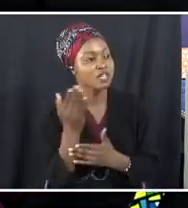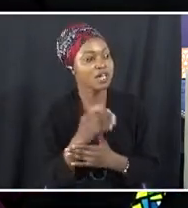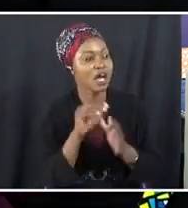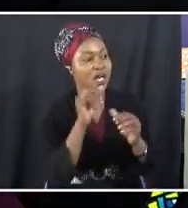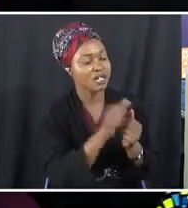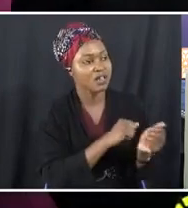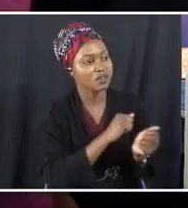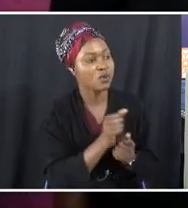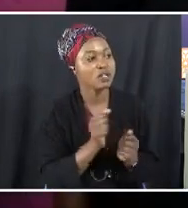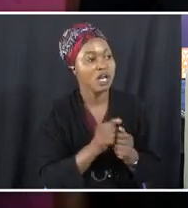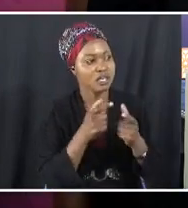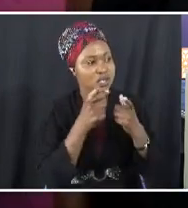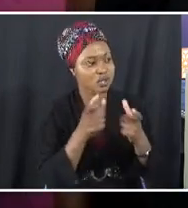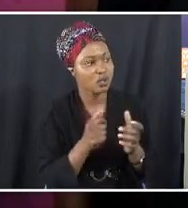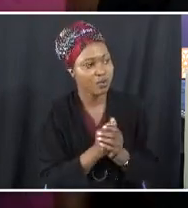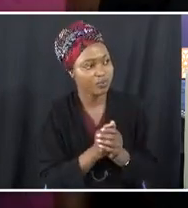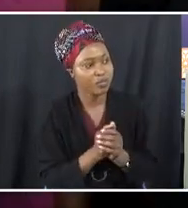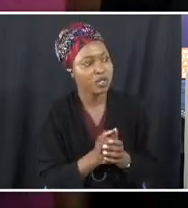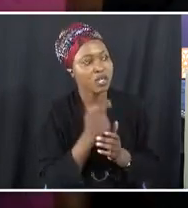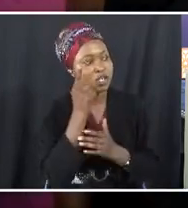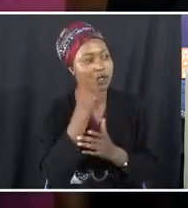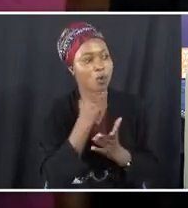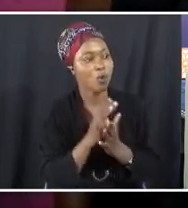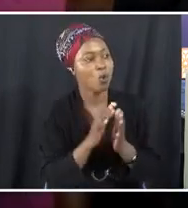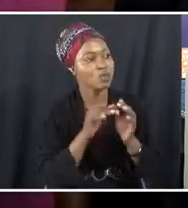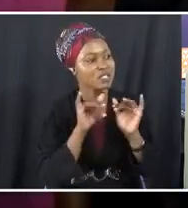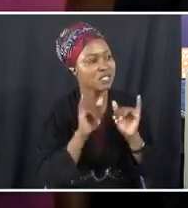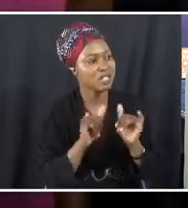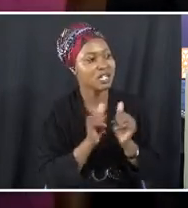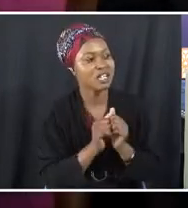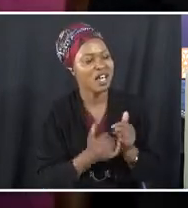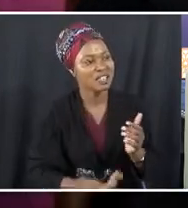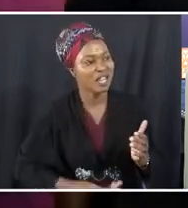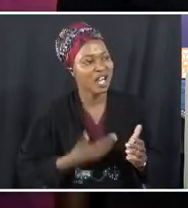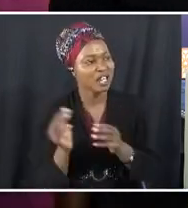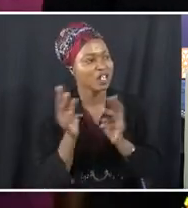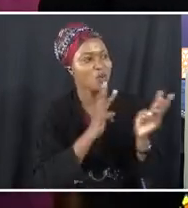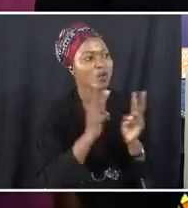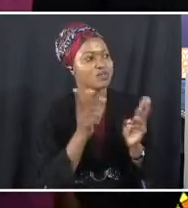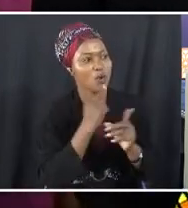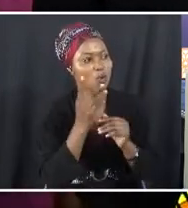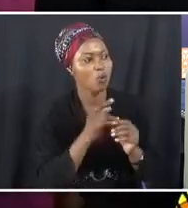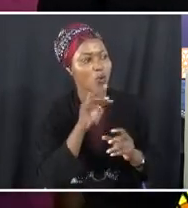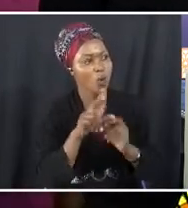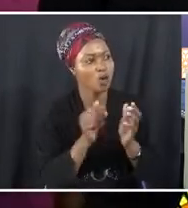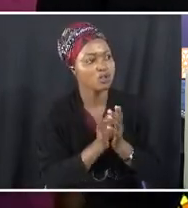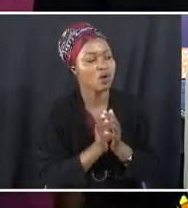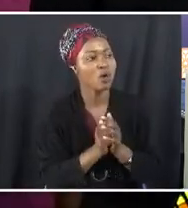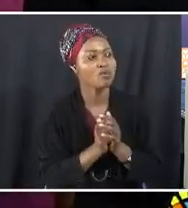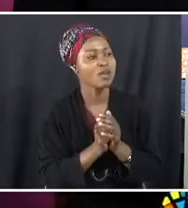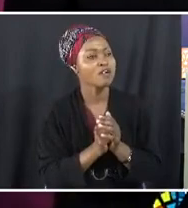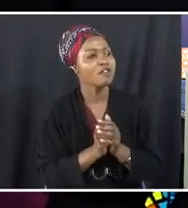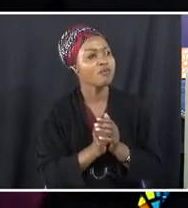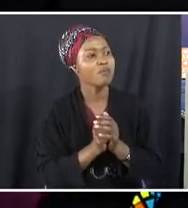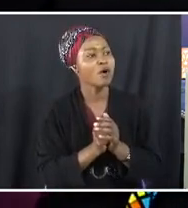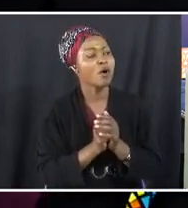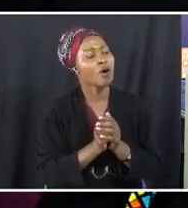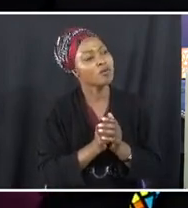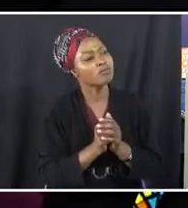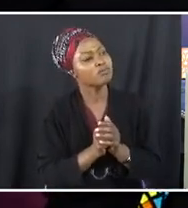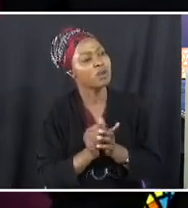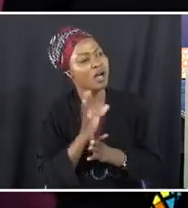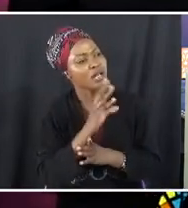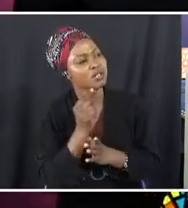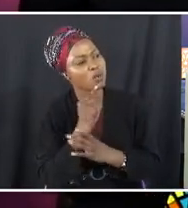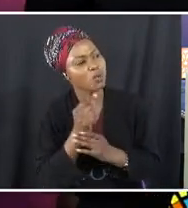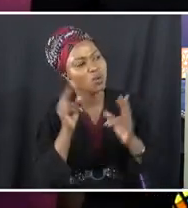the gates of paradise. He who stilled the angry waves and walked the foam-capped billows, who